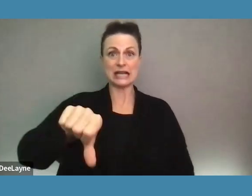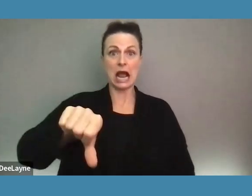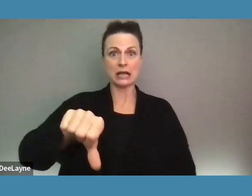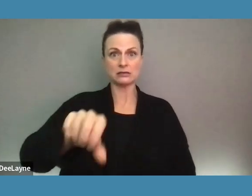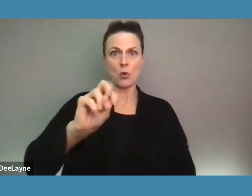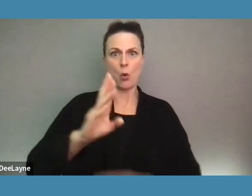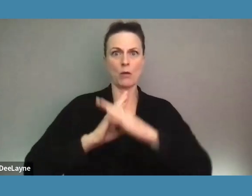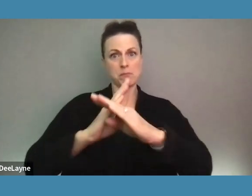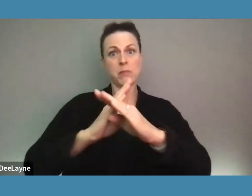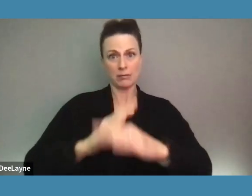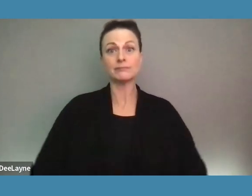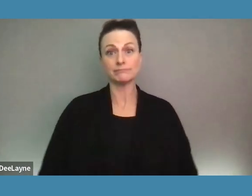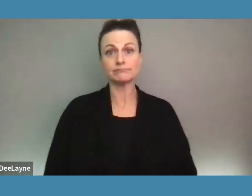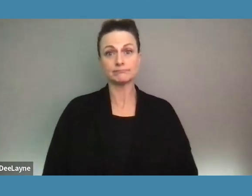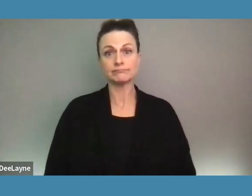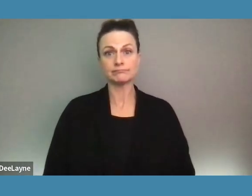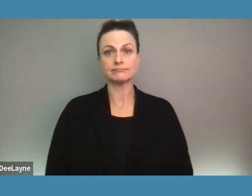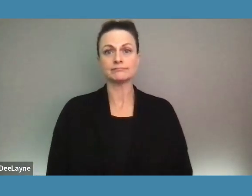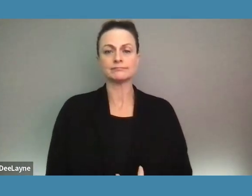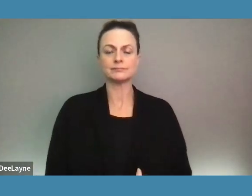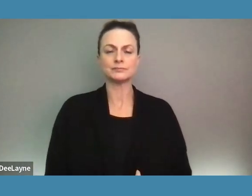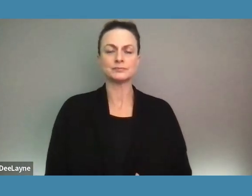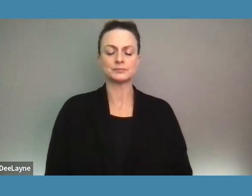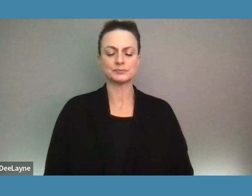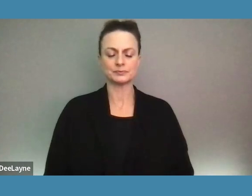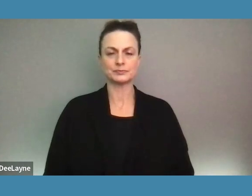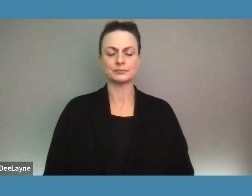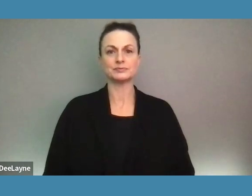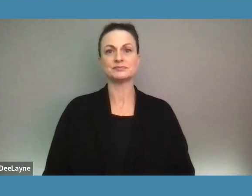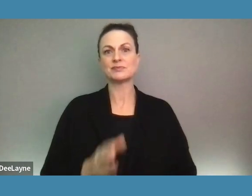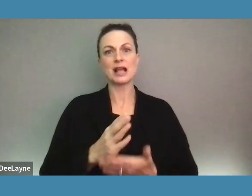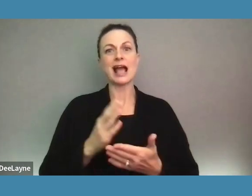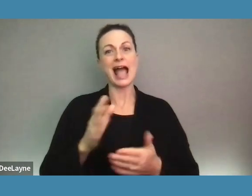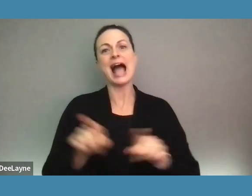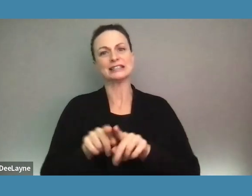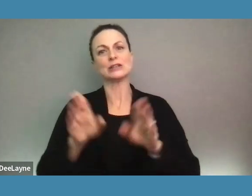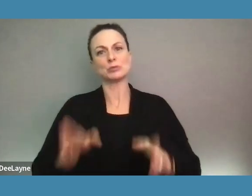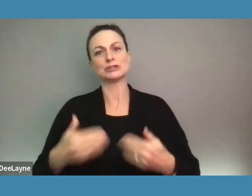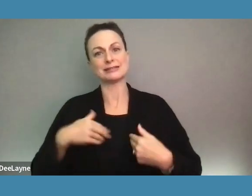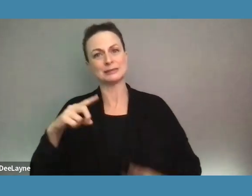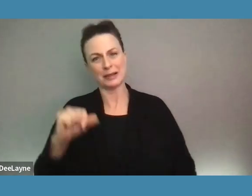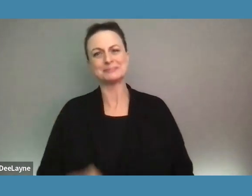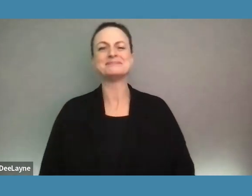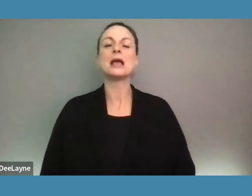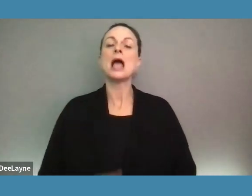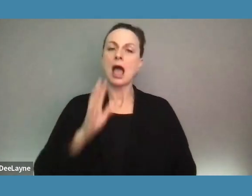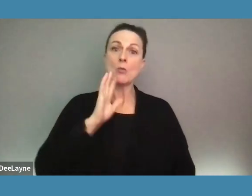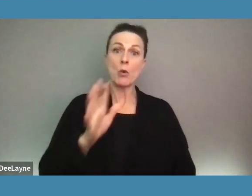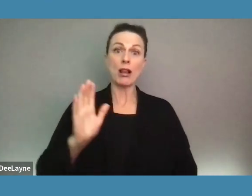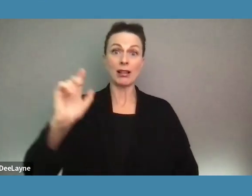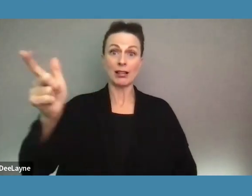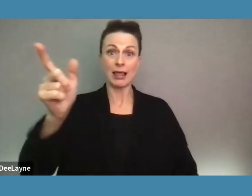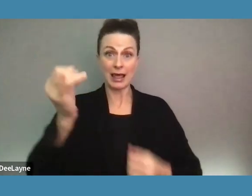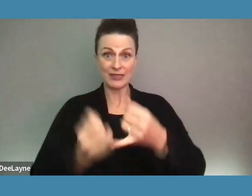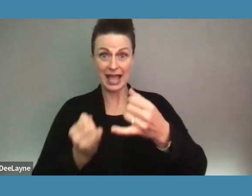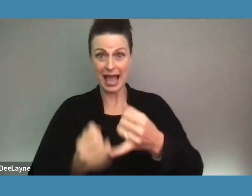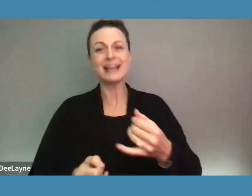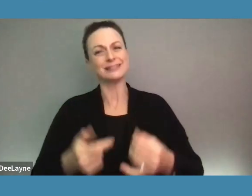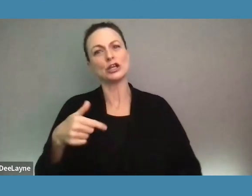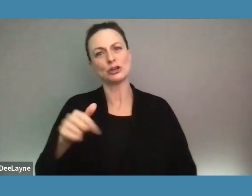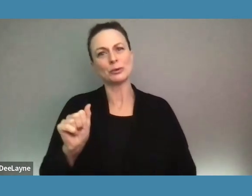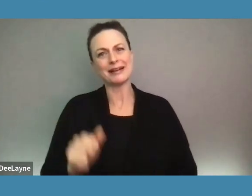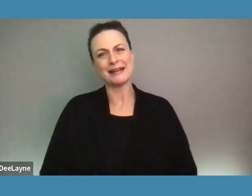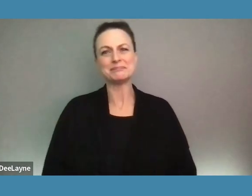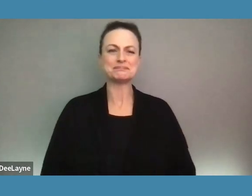or not fulfilled in some way as a person with a disability. And then we're going to have a Q&A.